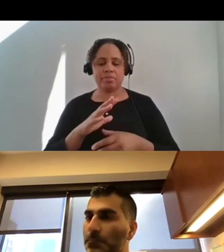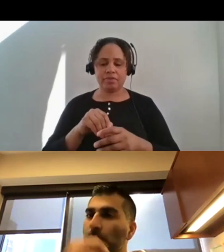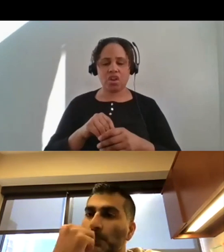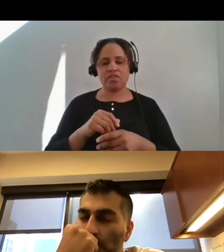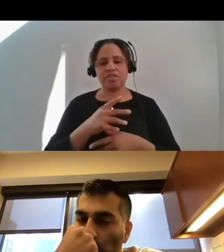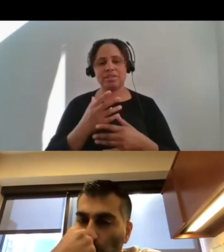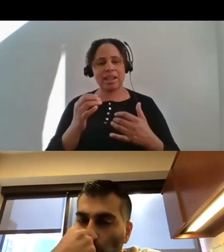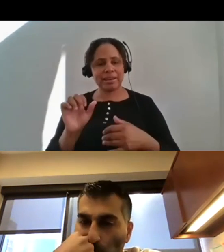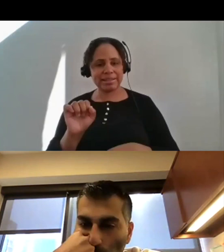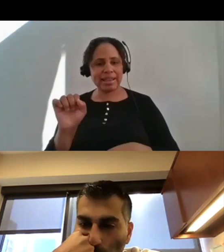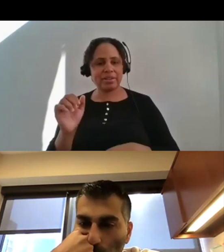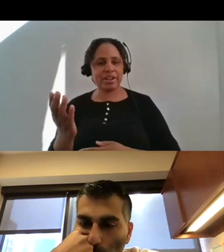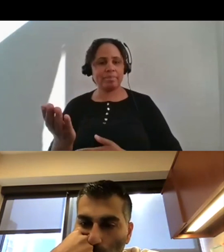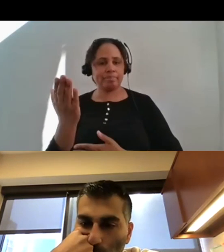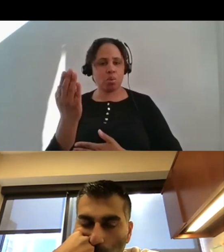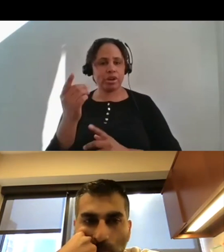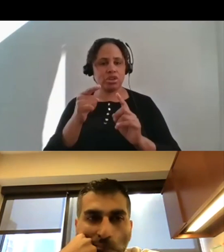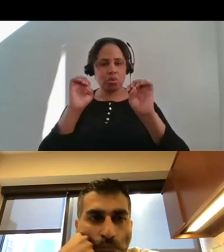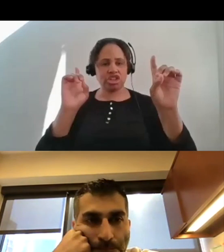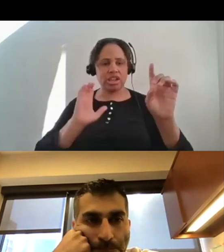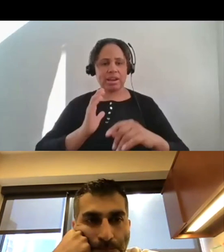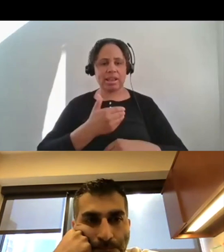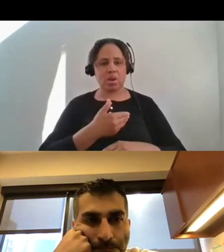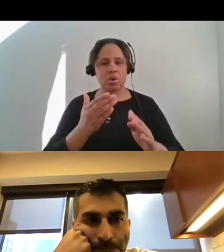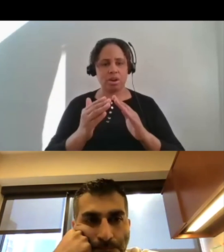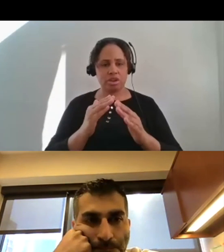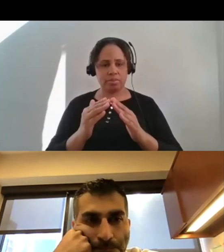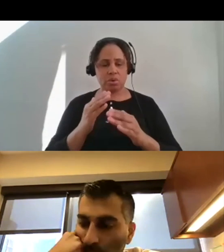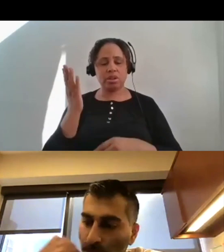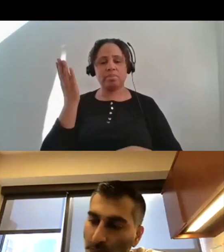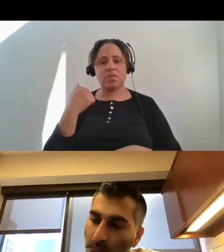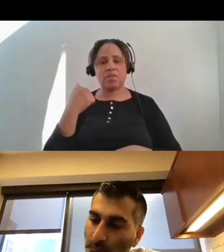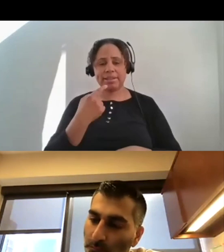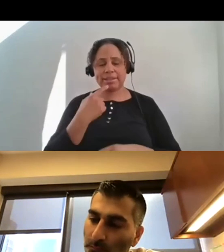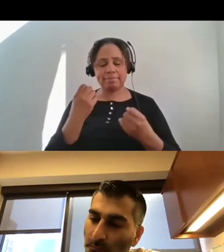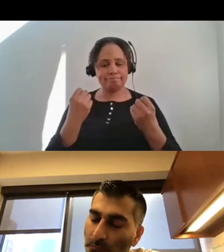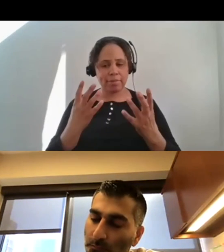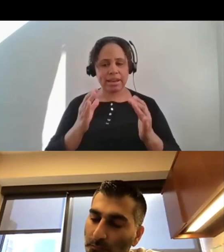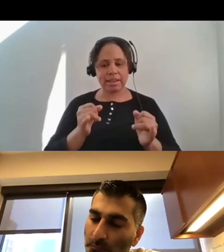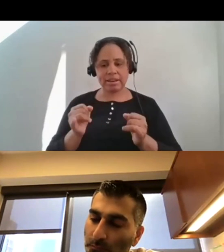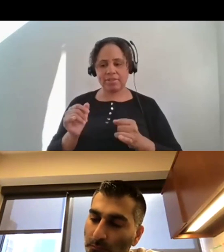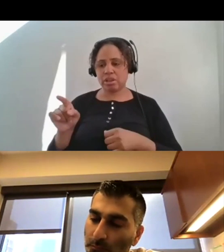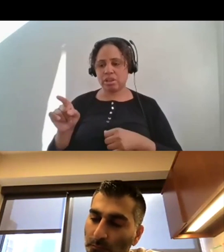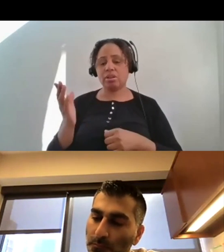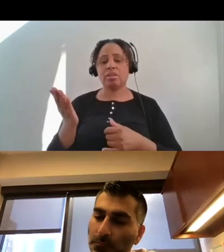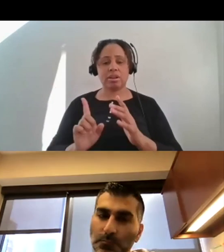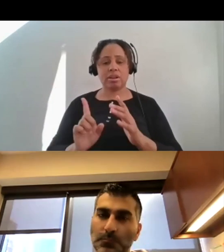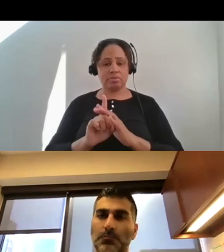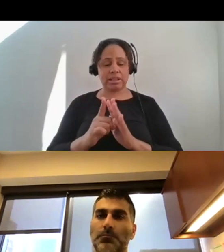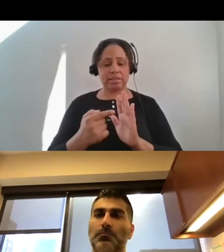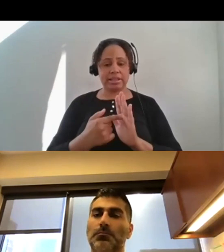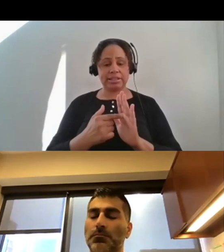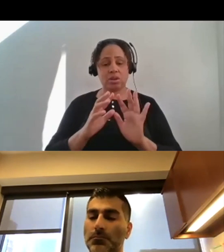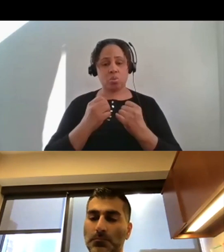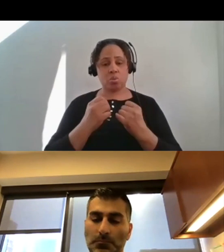morning to educate our communities. As I had mentioned, we've had a number of individuals that have attended this webinar live, but this will